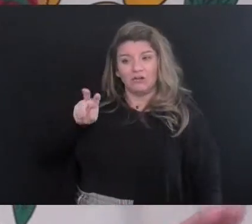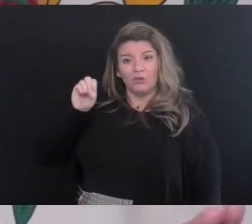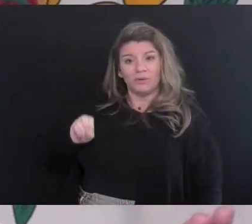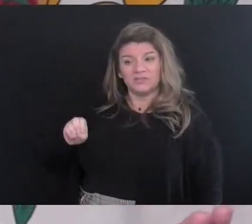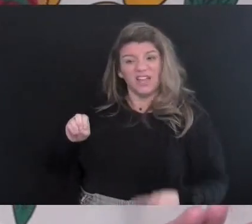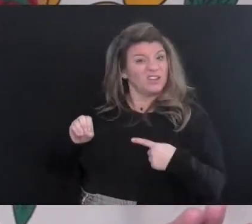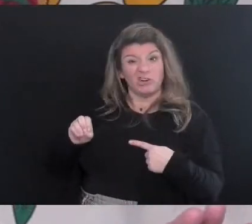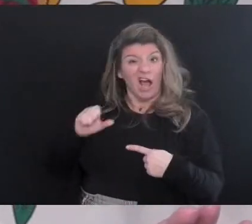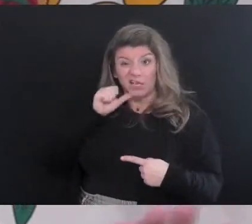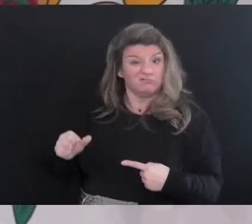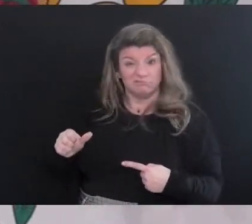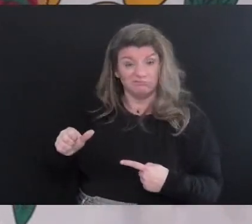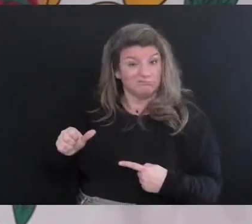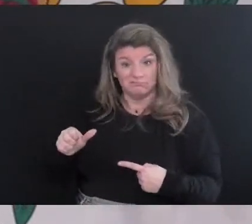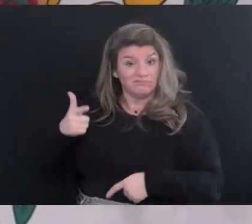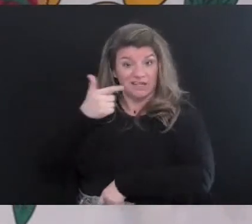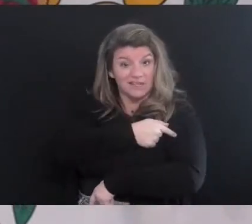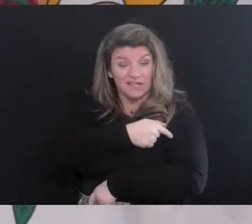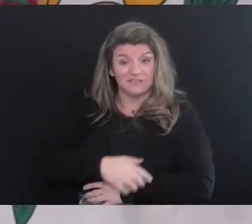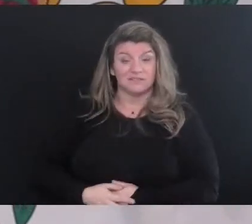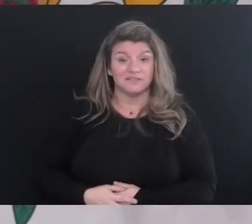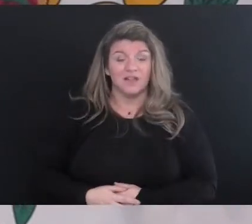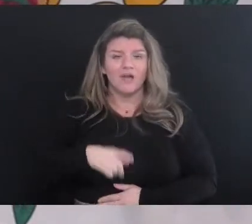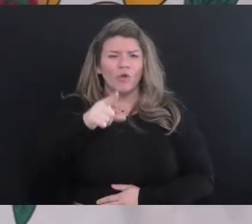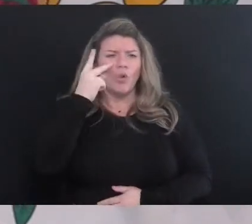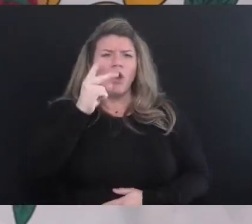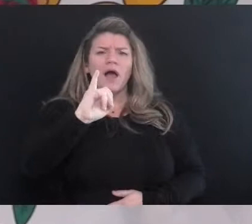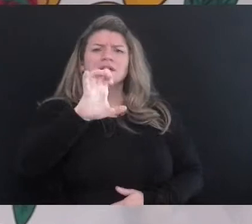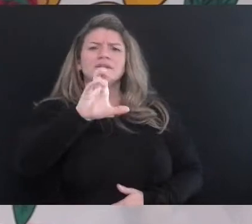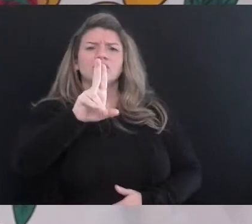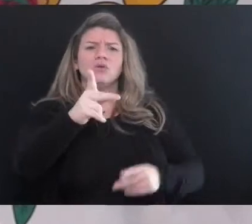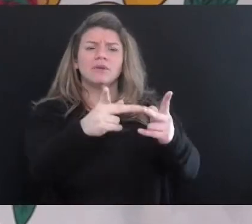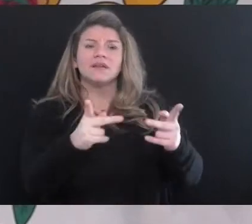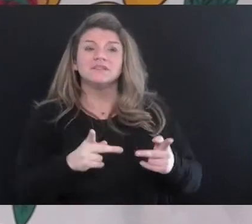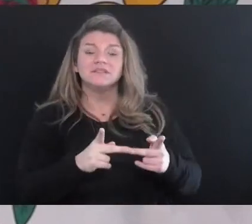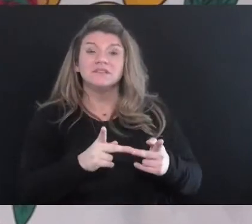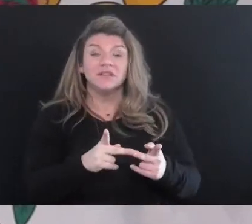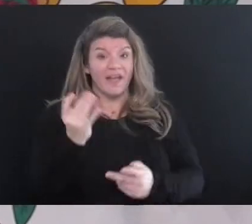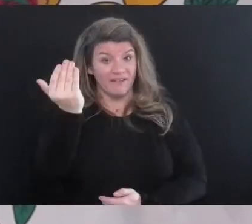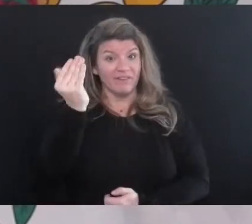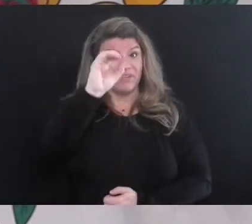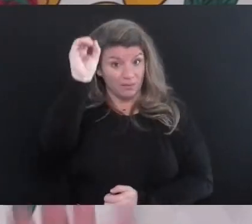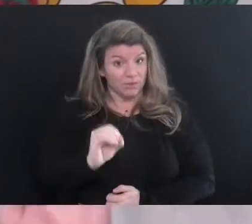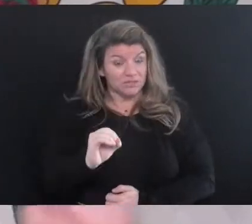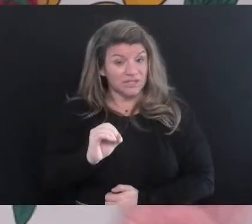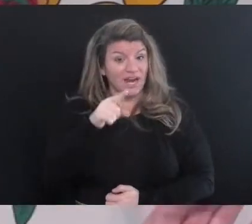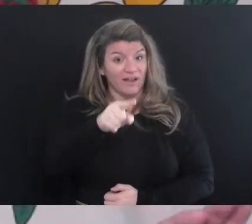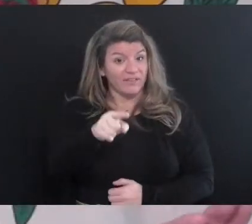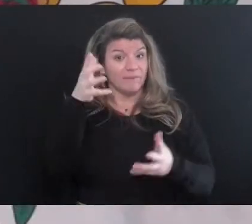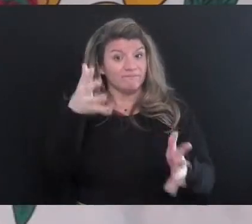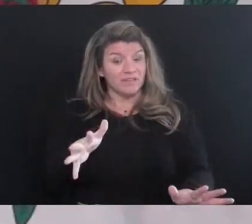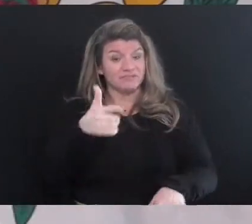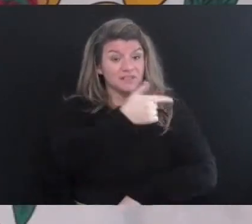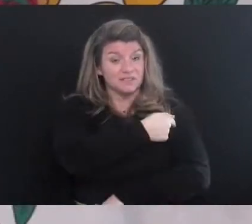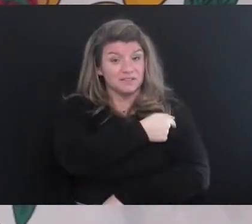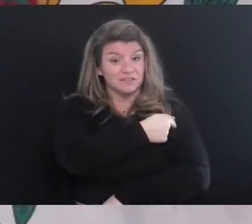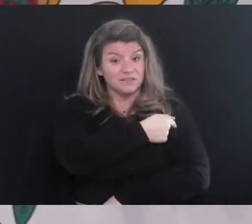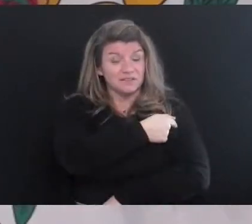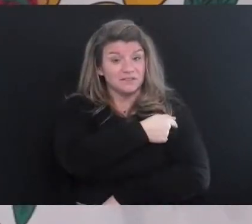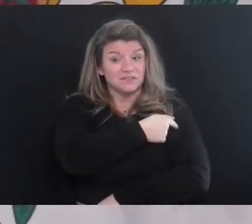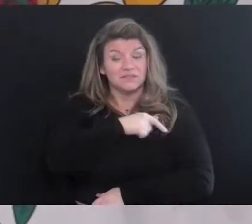are unvaccinated. If you go to the ICU unit, 15% of them have been vaccinated,